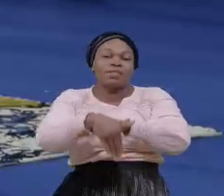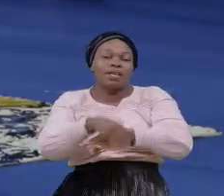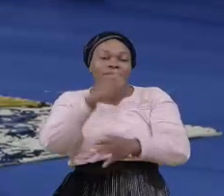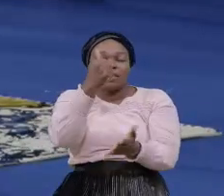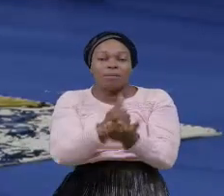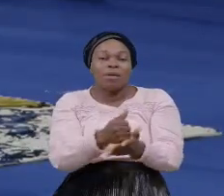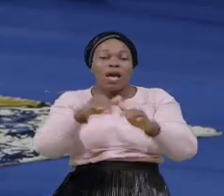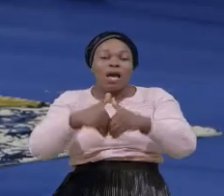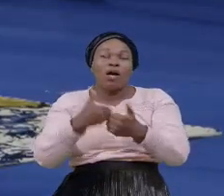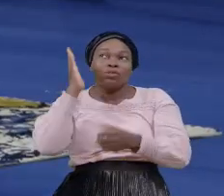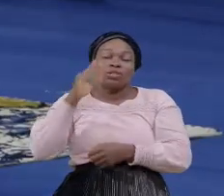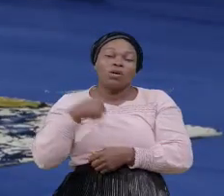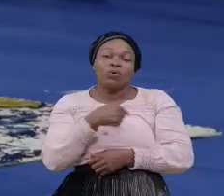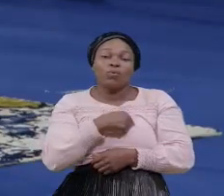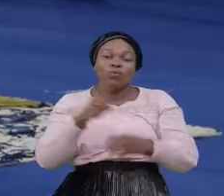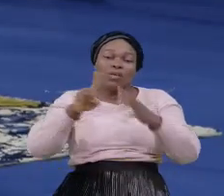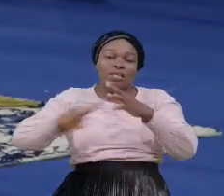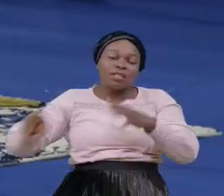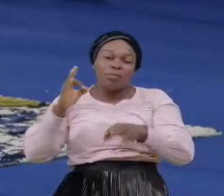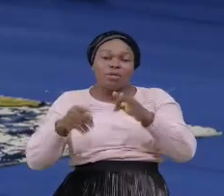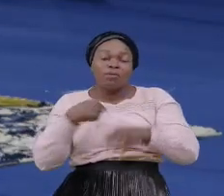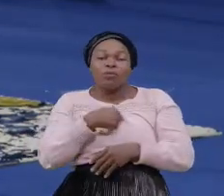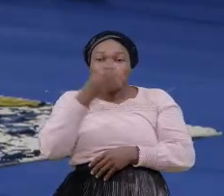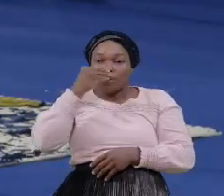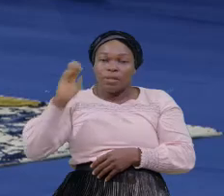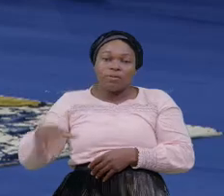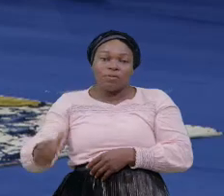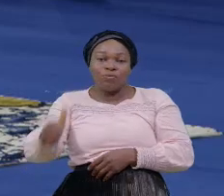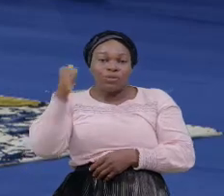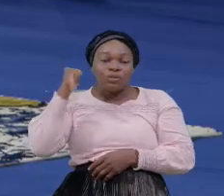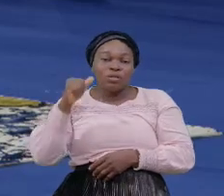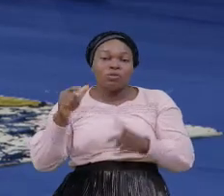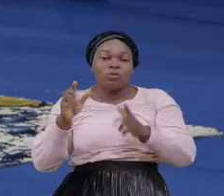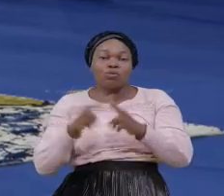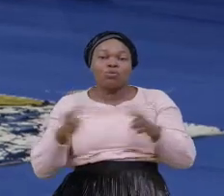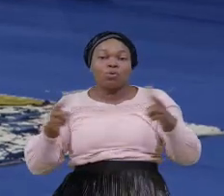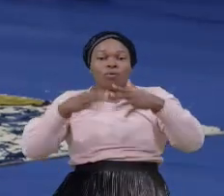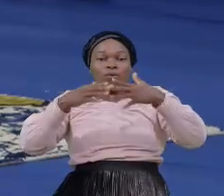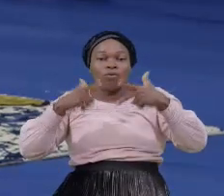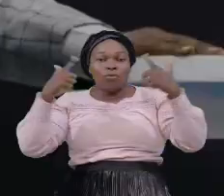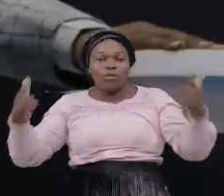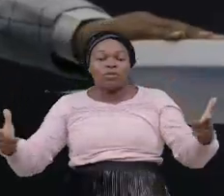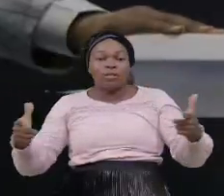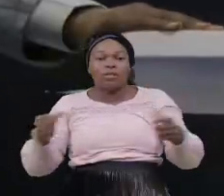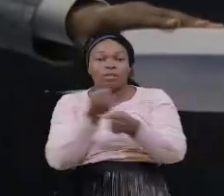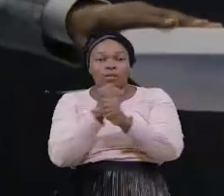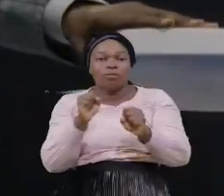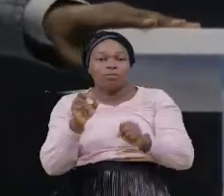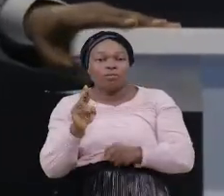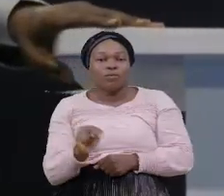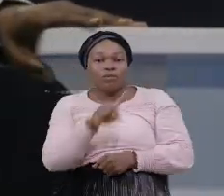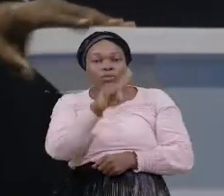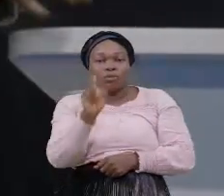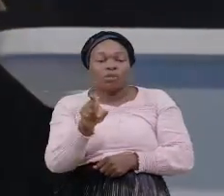we neglect, if we reject so great salvation? Then it says that this